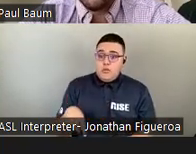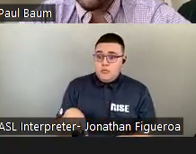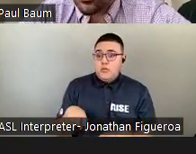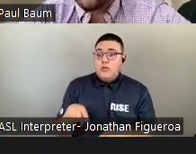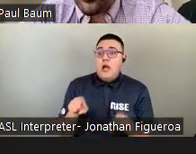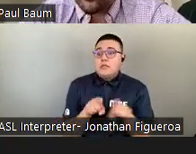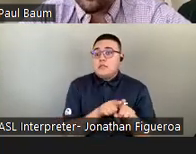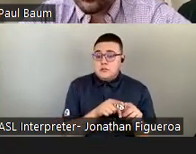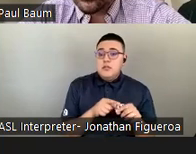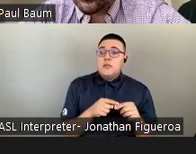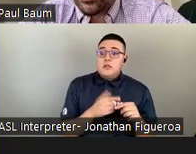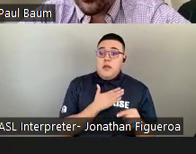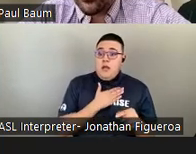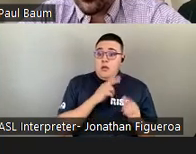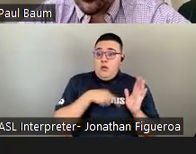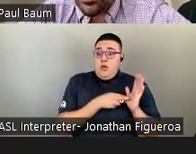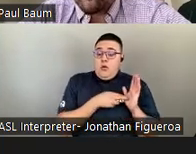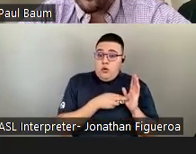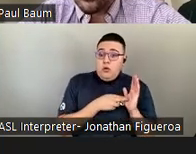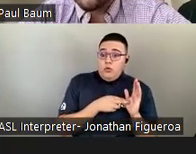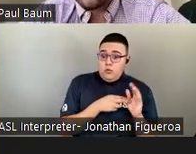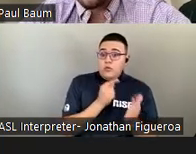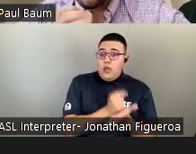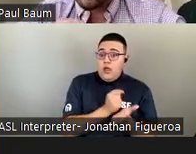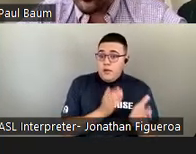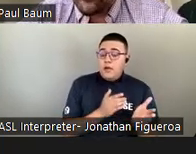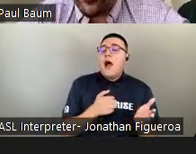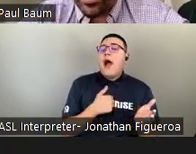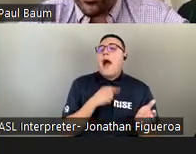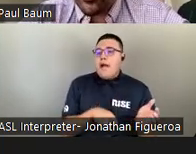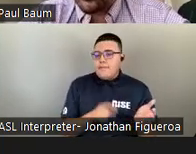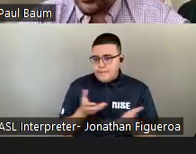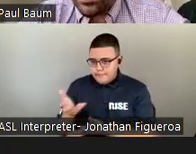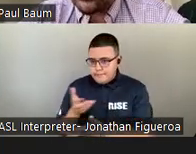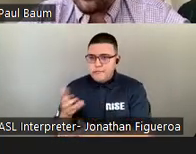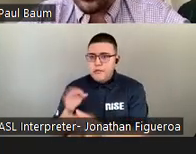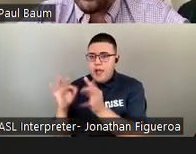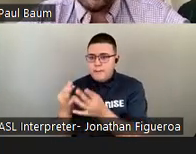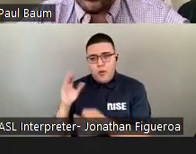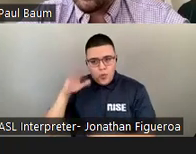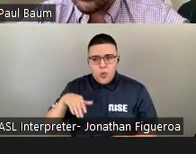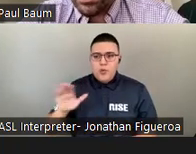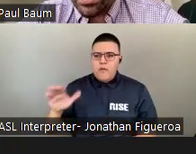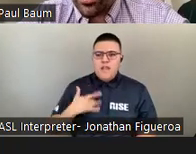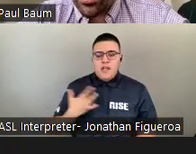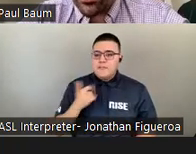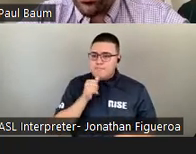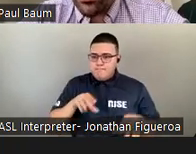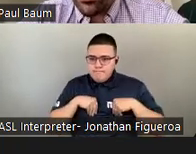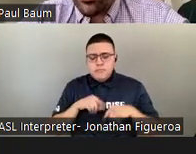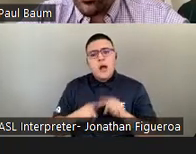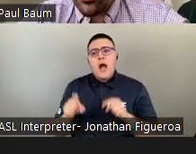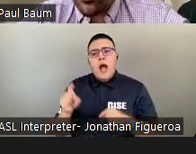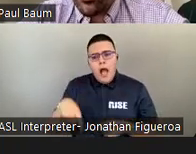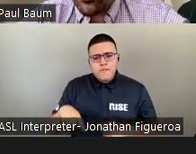therapist, talk to parents and say, I realize this is a struggle for you, accepting your child as they are.